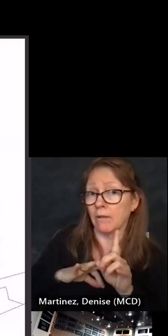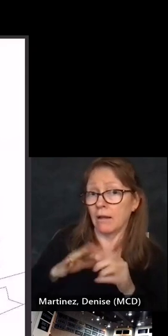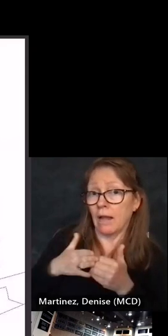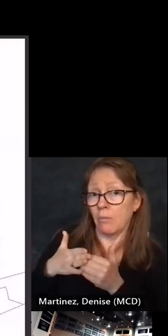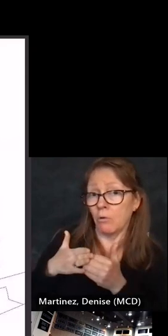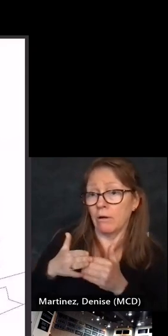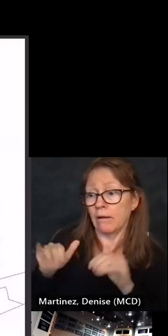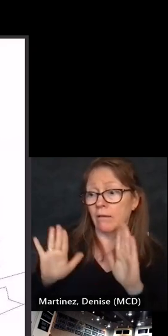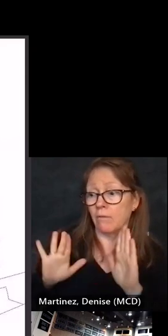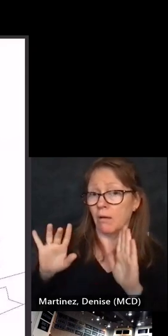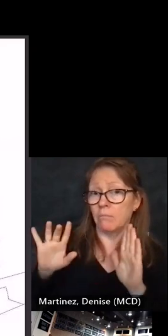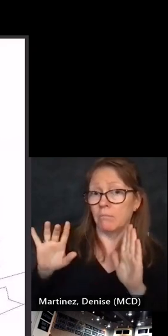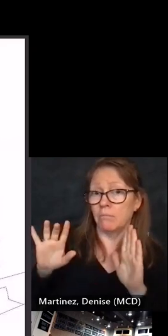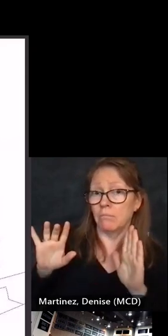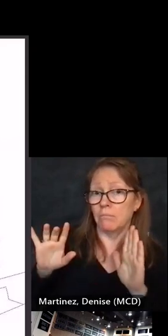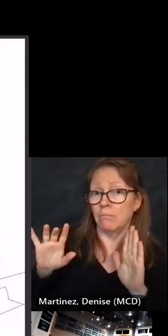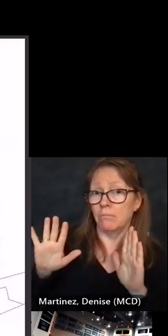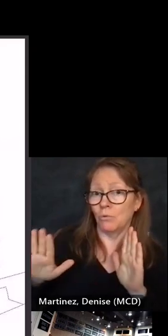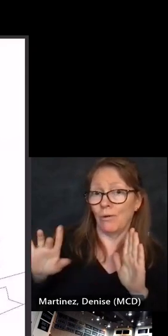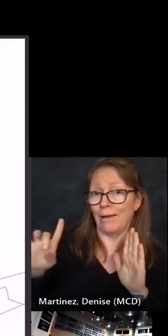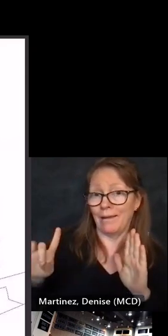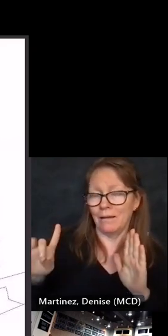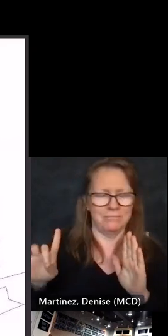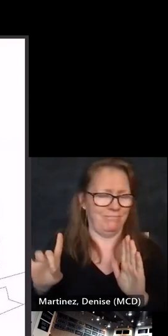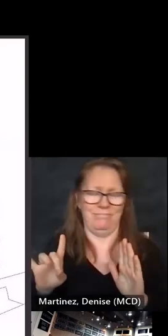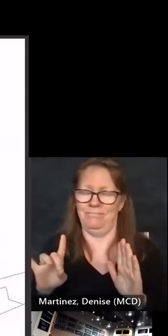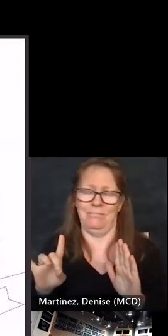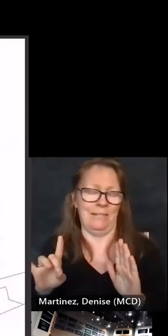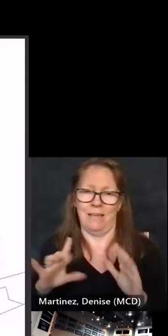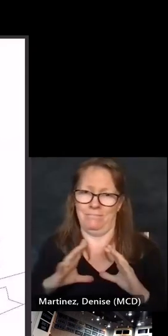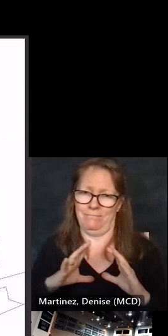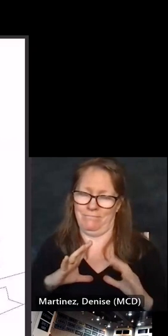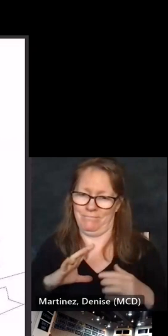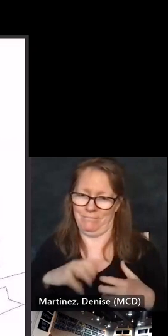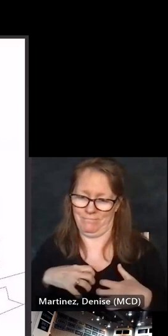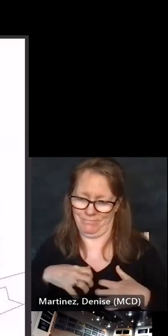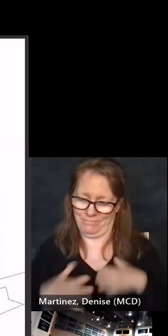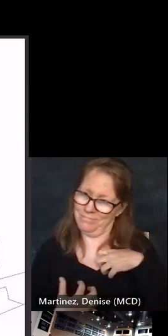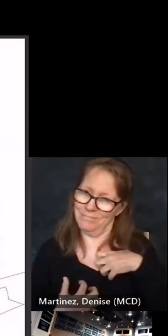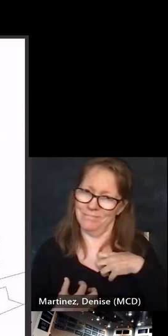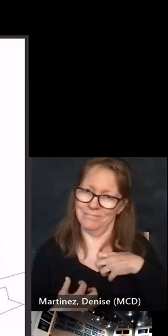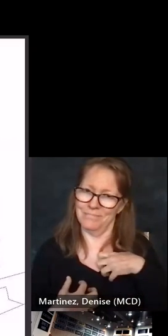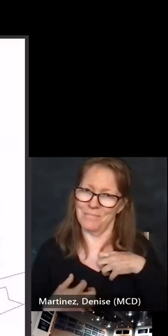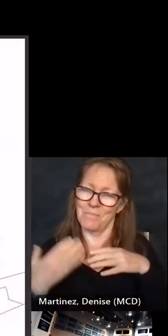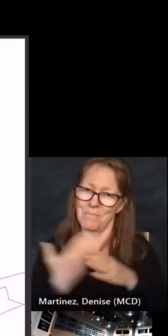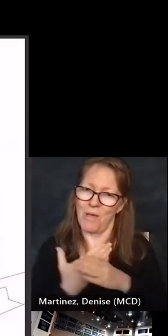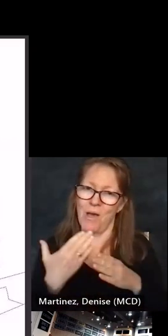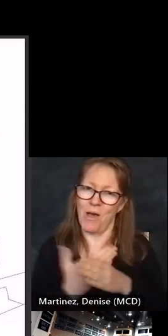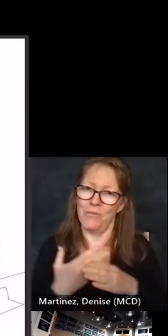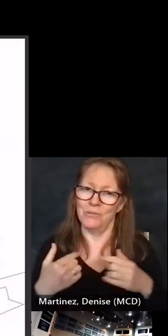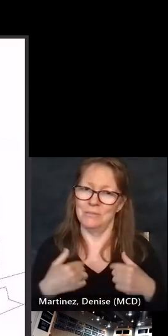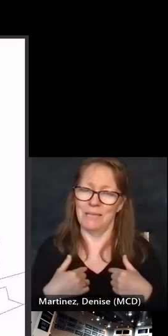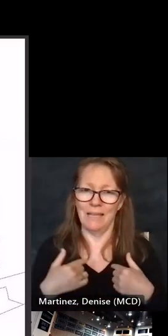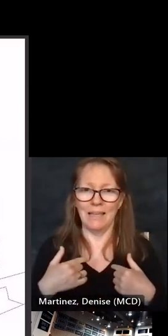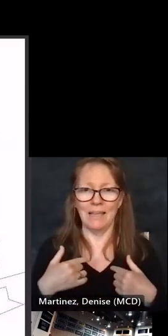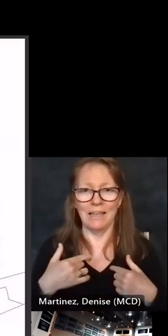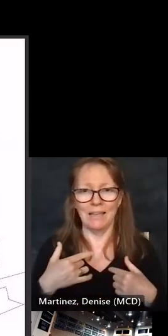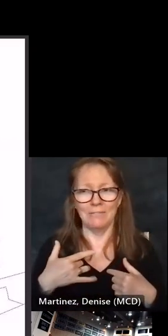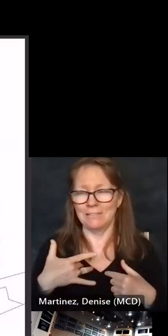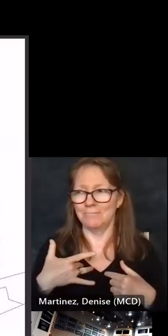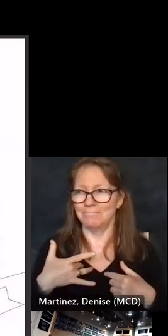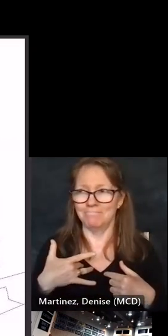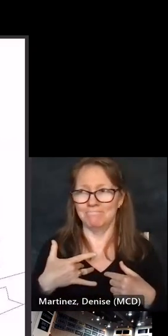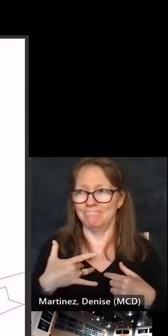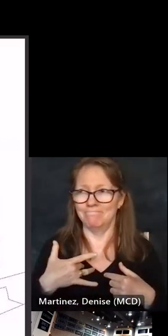yeah, it really bothers me and rubs me the wrong way. And it kind of makes all of this feel so much worse